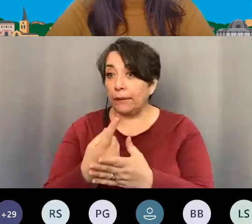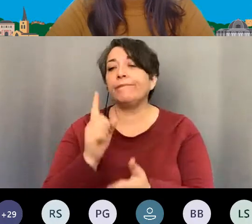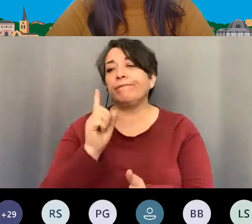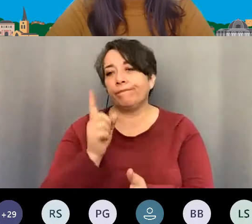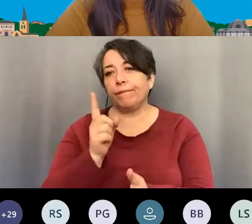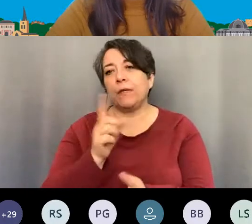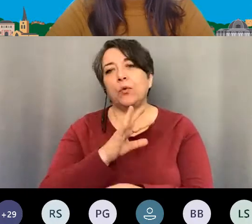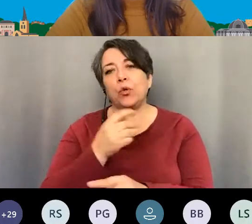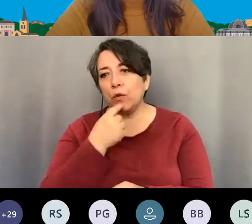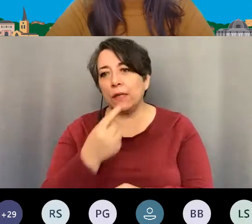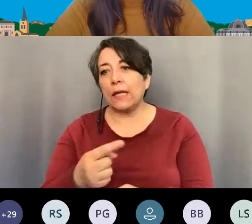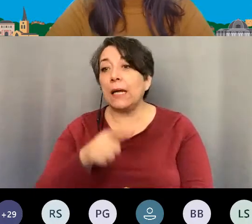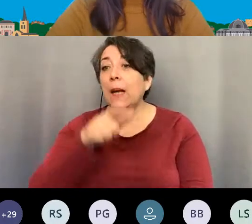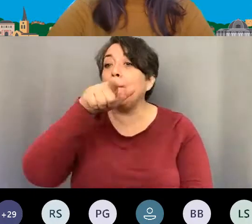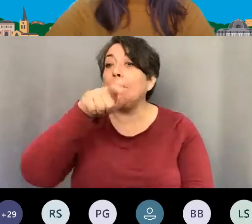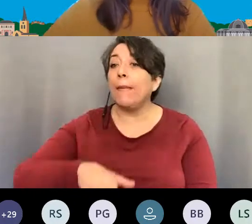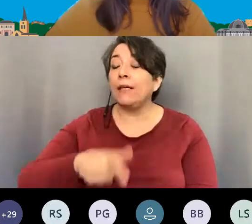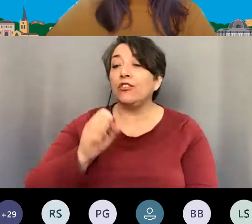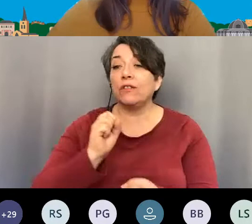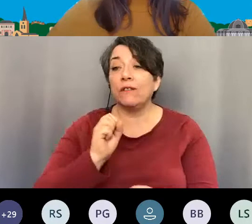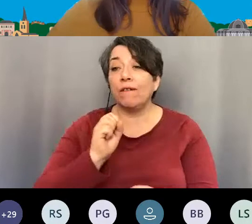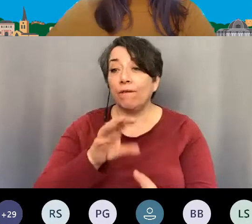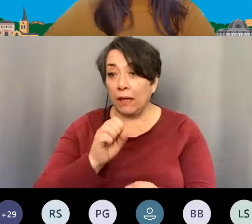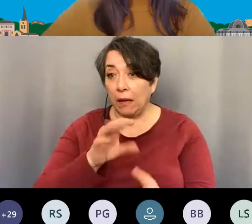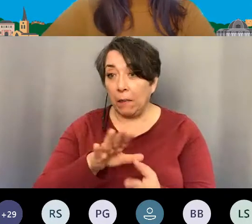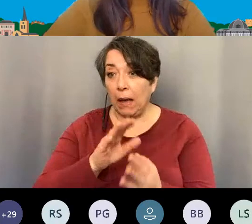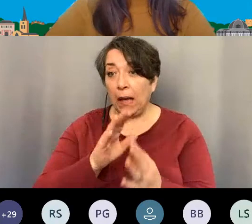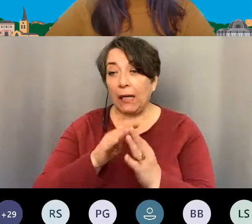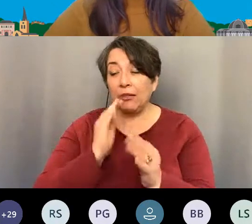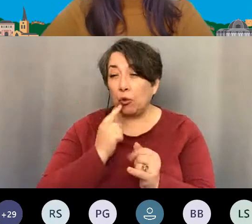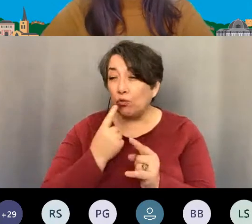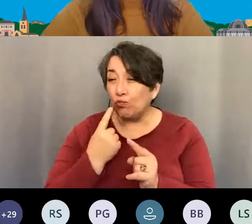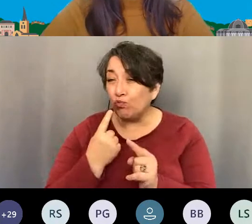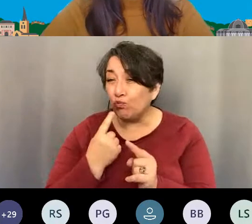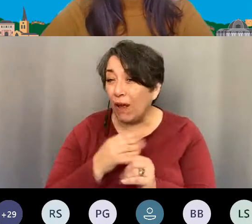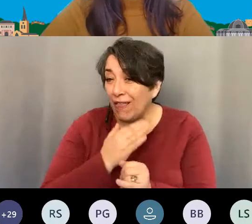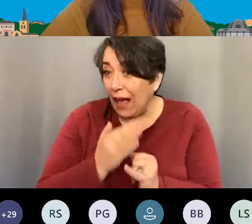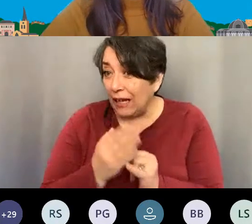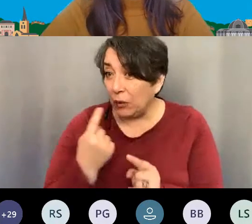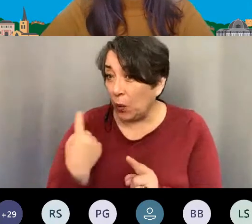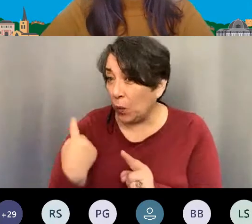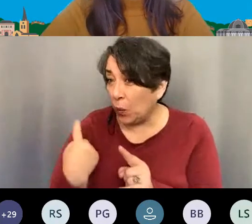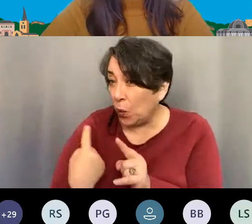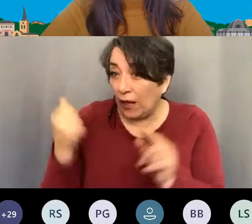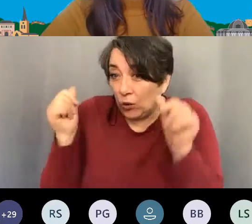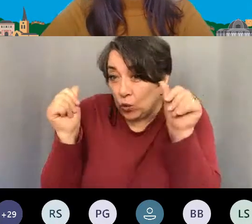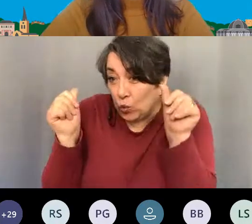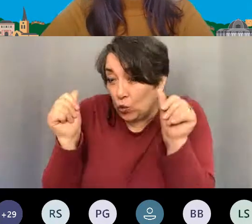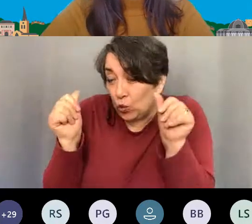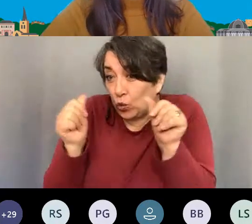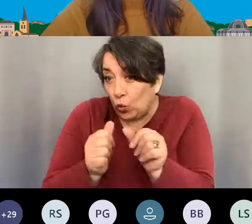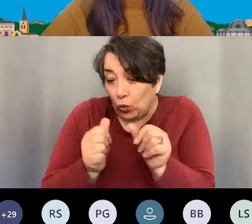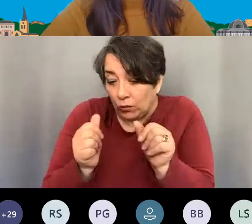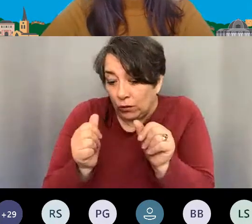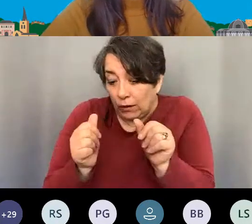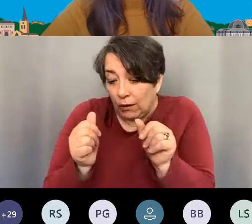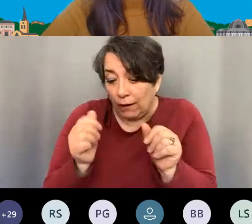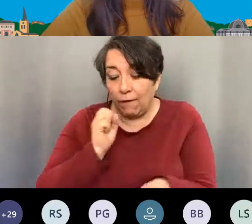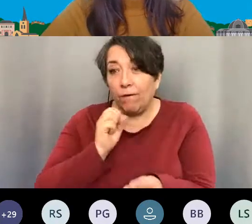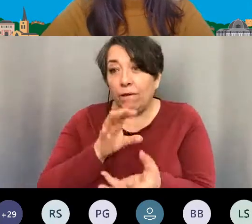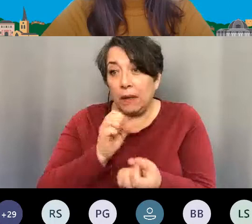feedback. So you go straight from the end of the consultation into a really quick, short opportunity to feedback. And we've got some